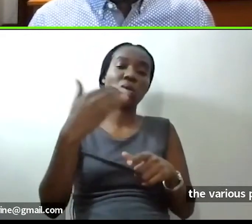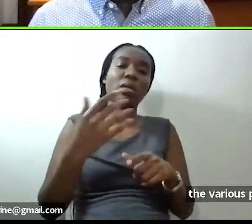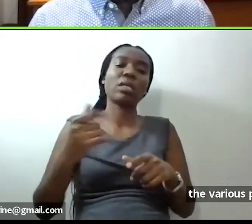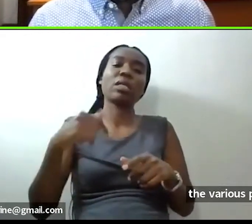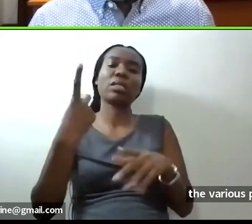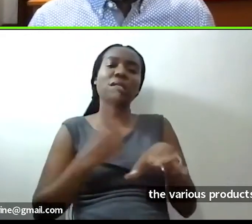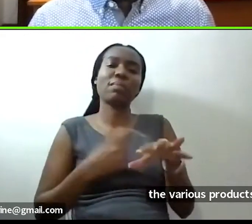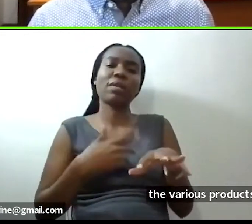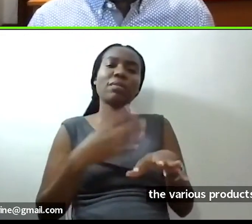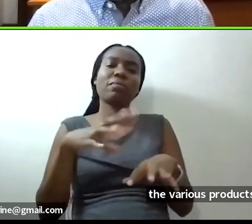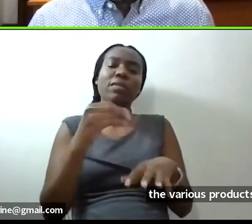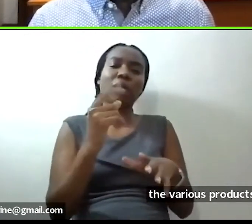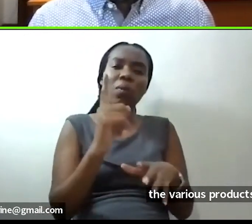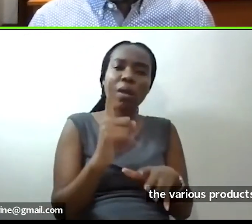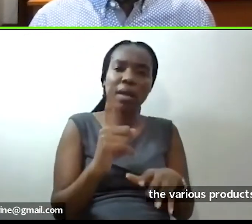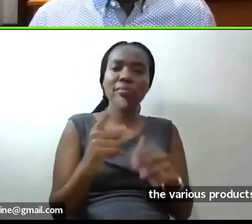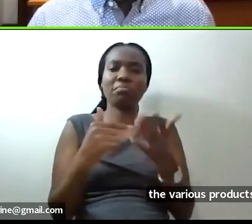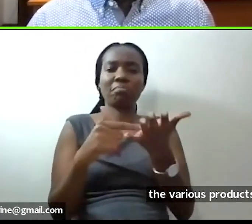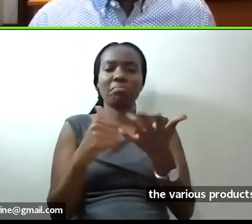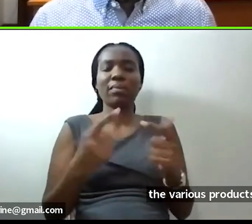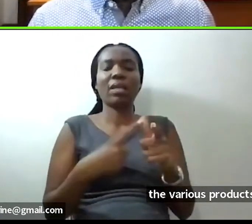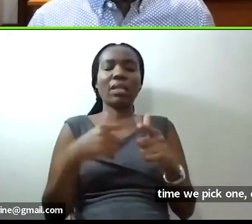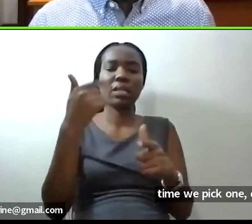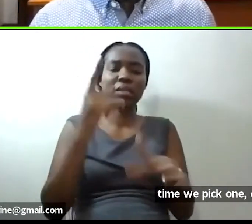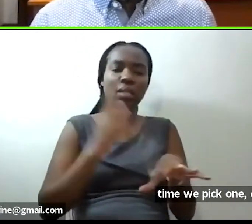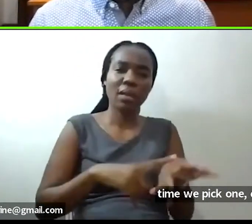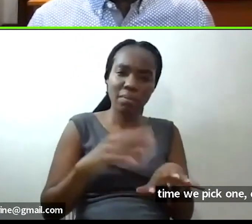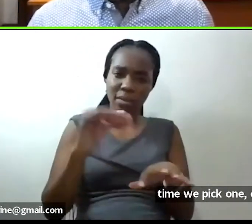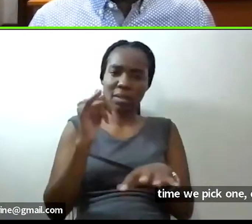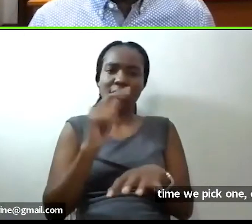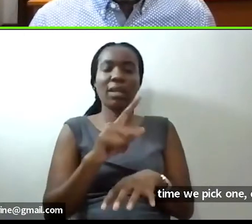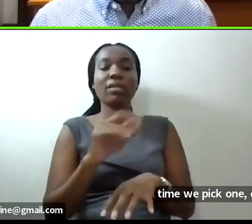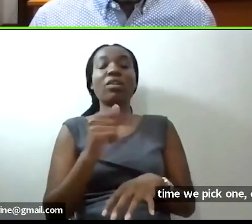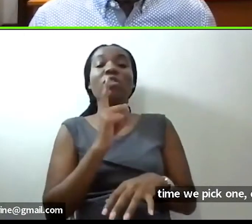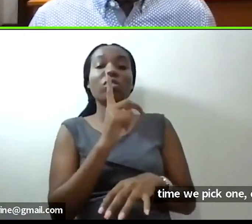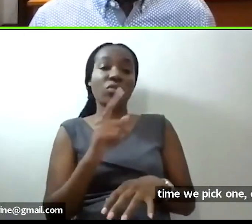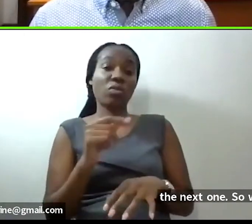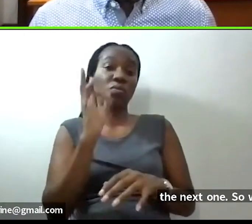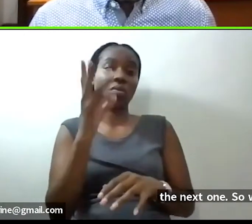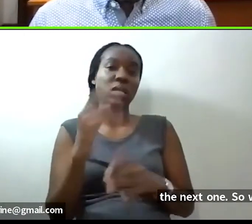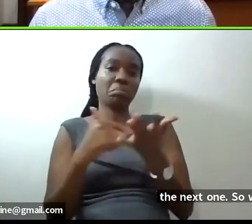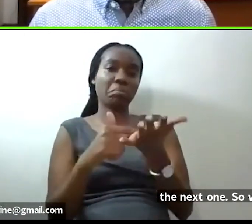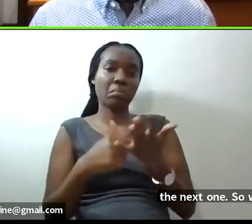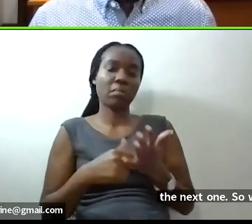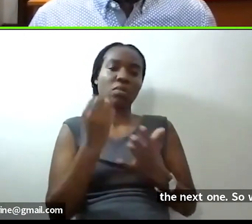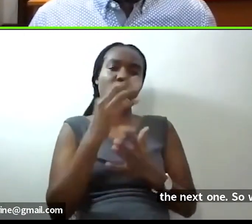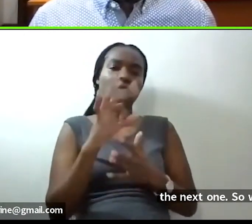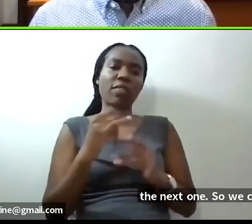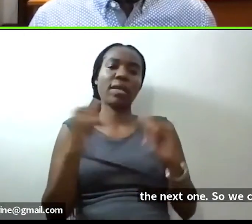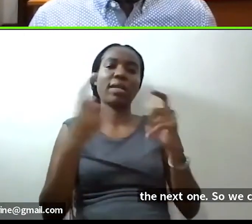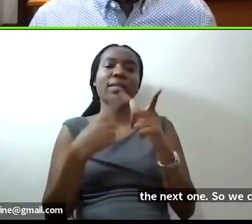discuss about it, and then pick to the next one. So we can do that. Let's discuss this offline and see how we can do it.